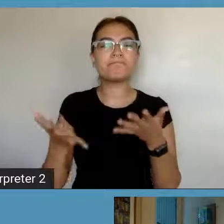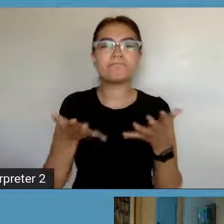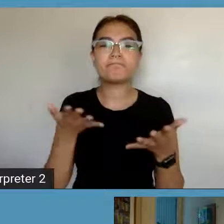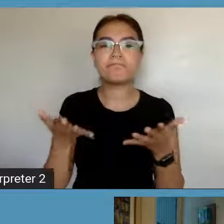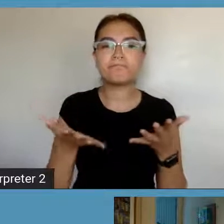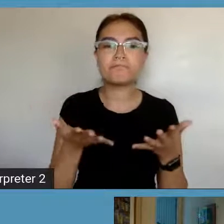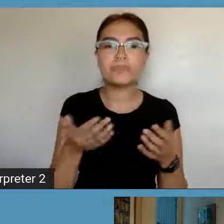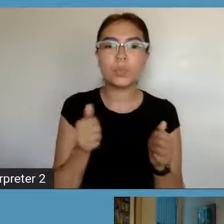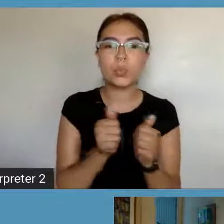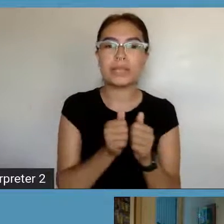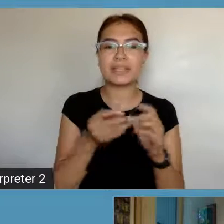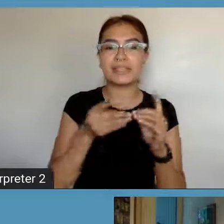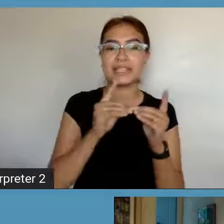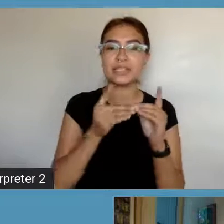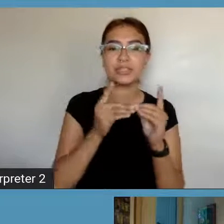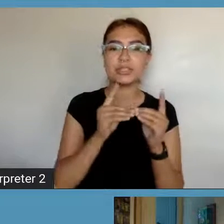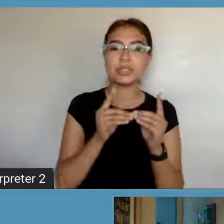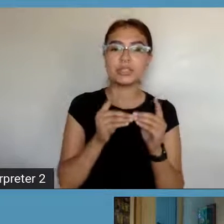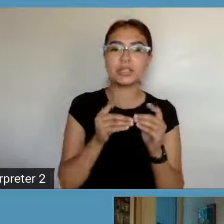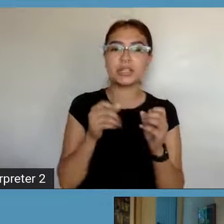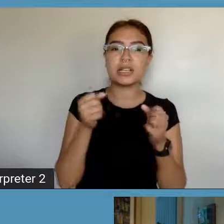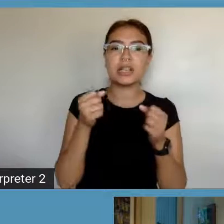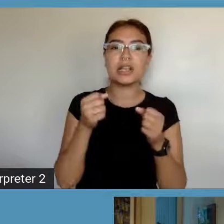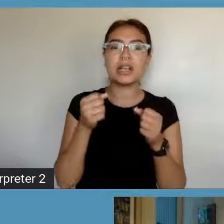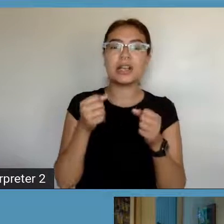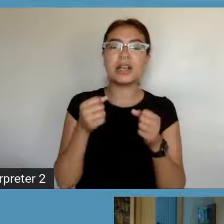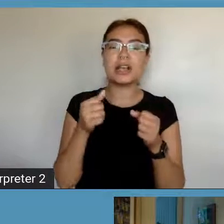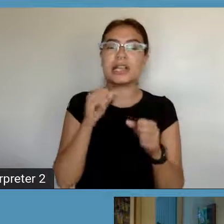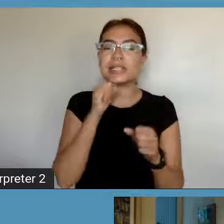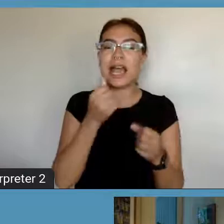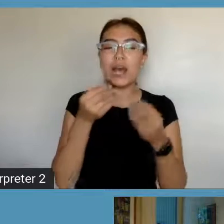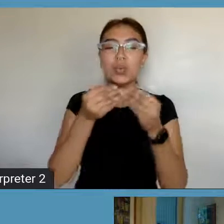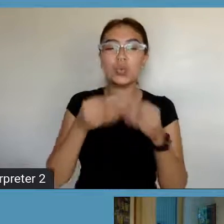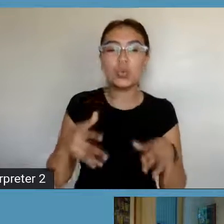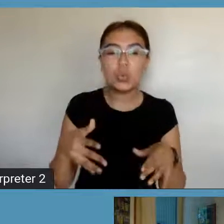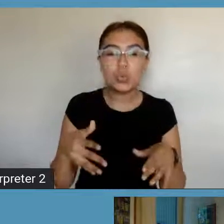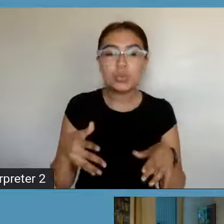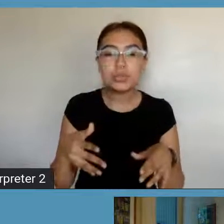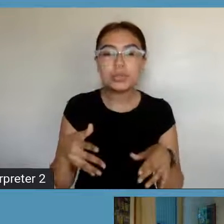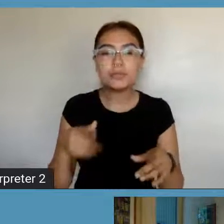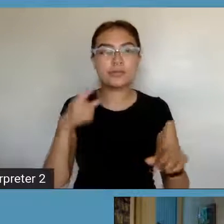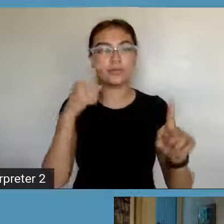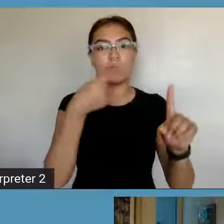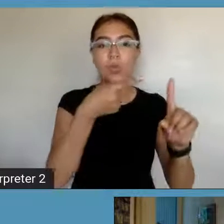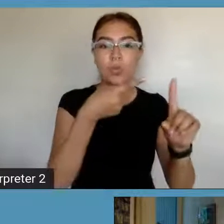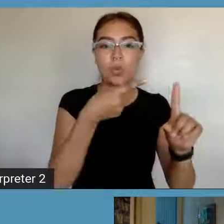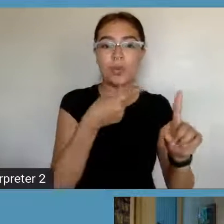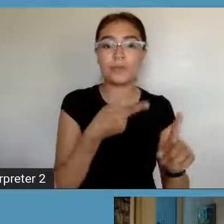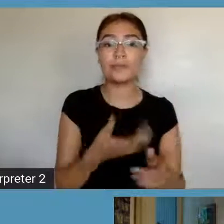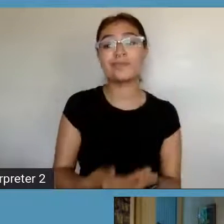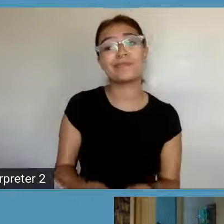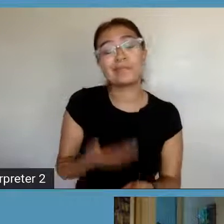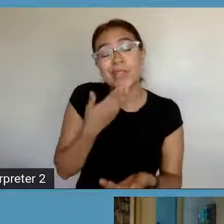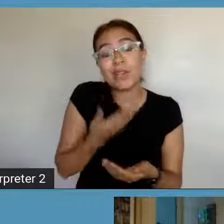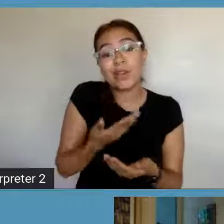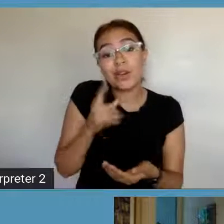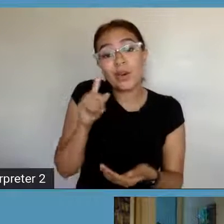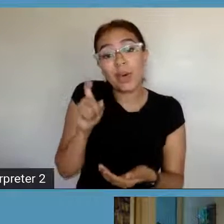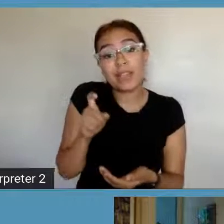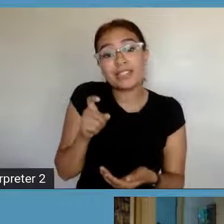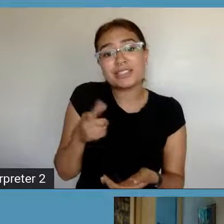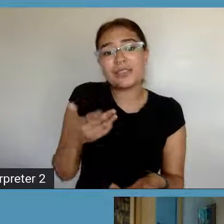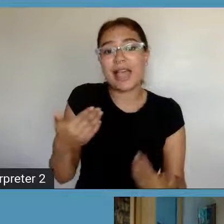creativity without losing sight of either or? And that's a very good question, because you have so